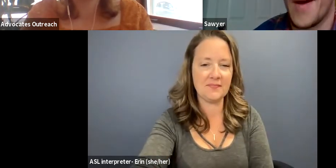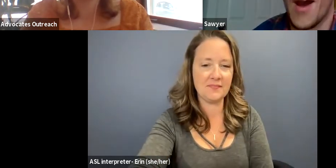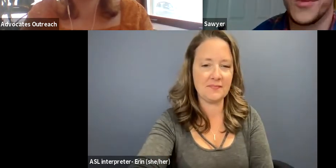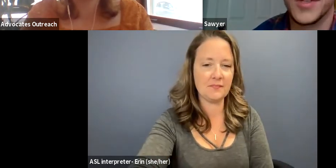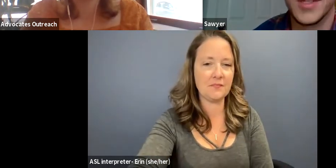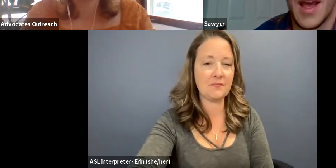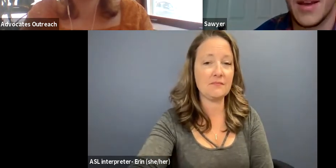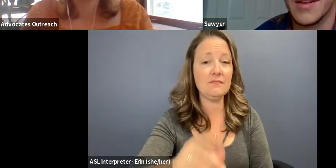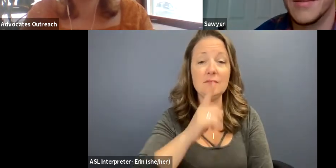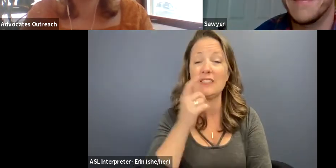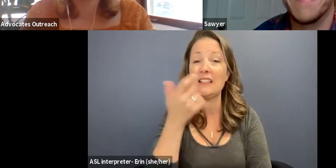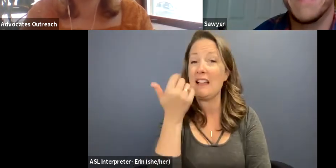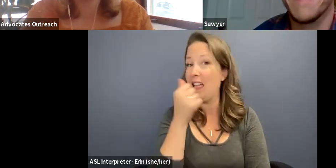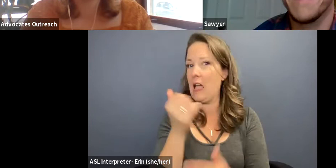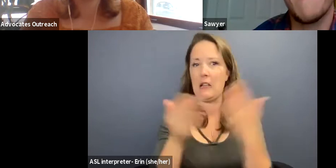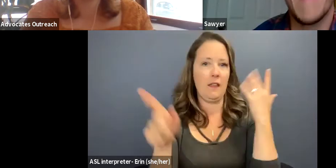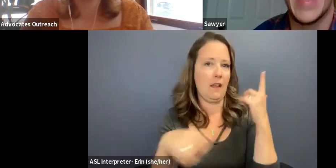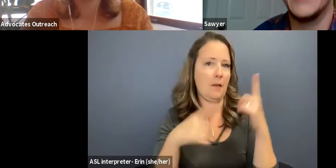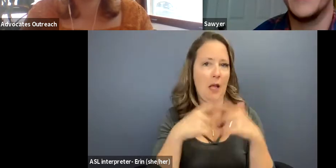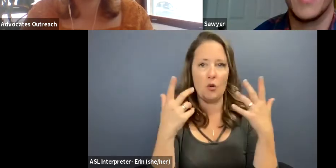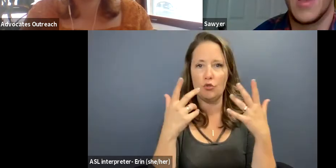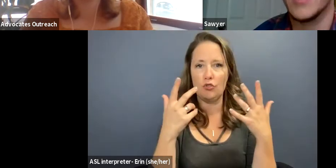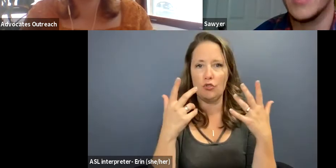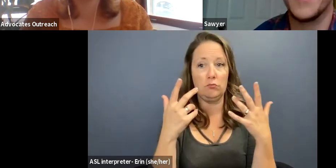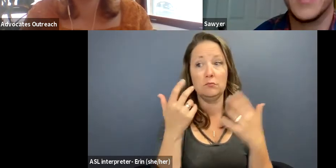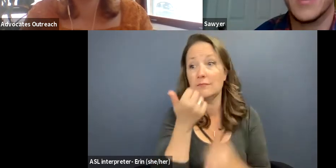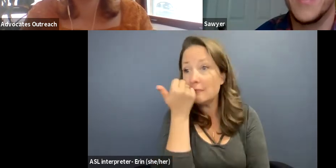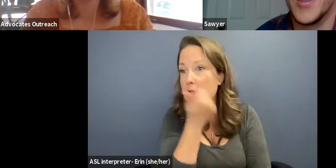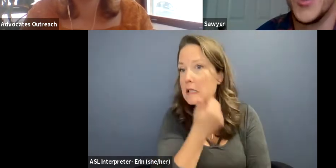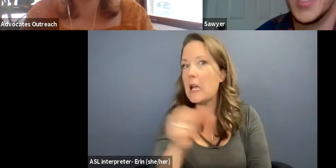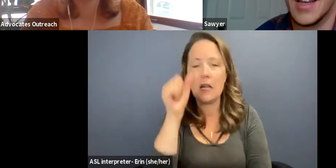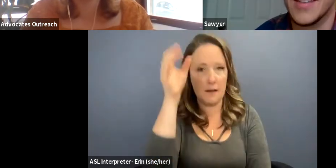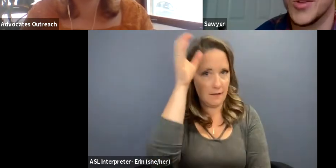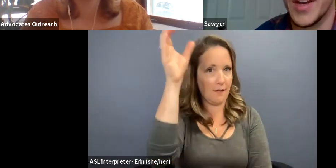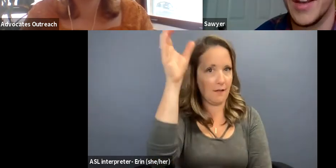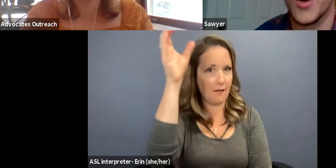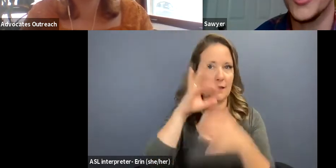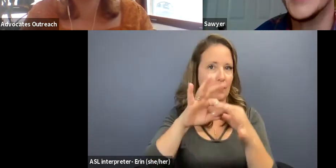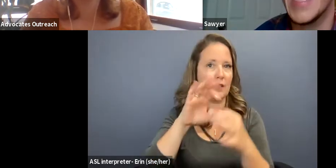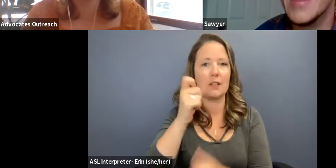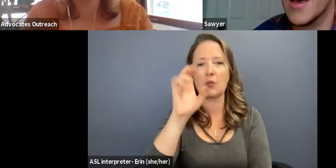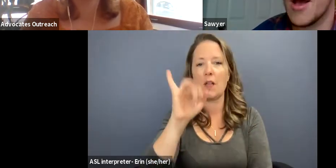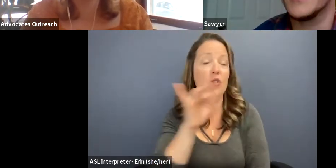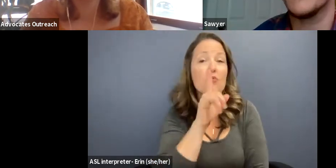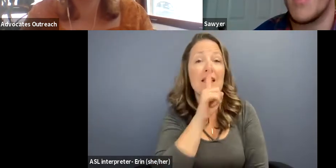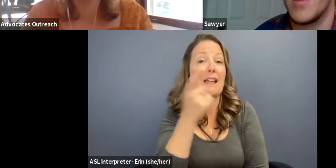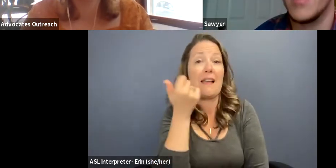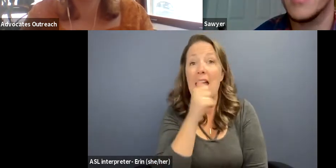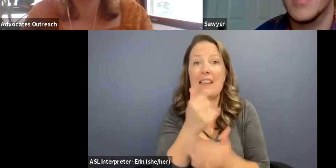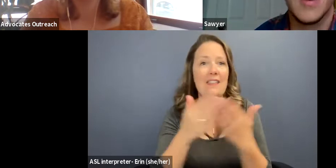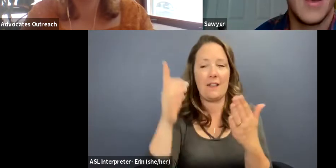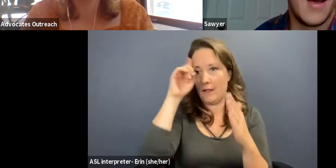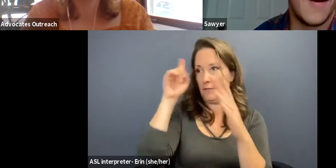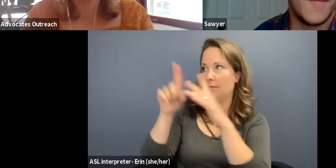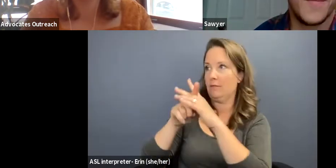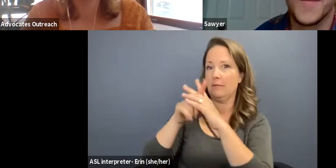come up when you're raising kids, or even if you just spend time around kids. And